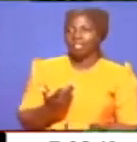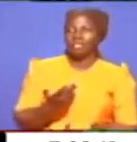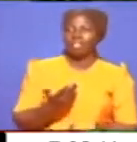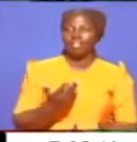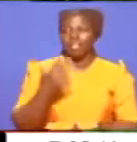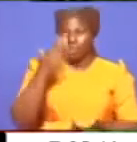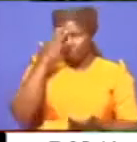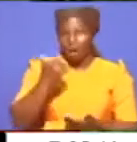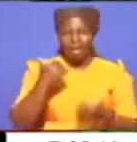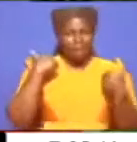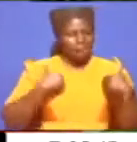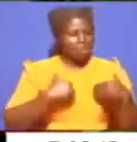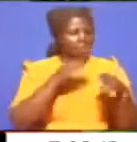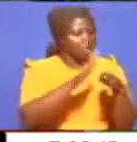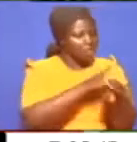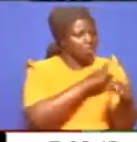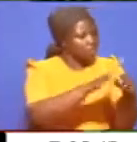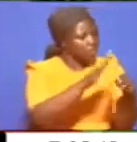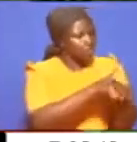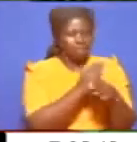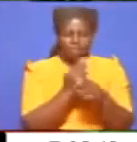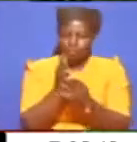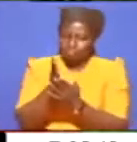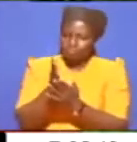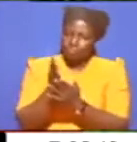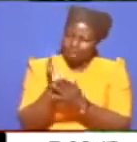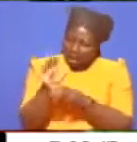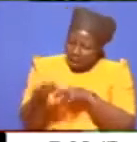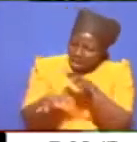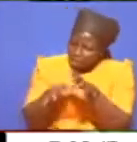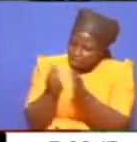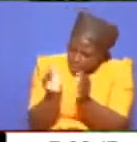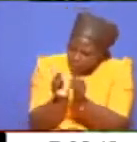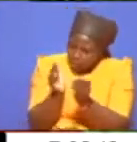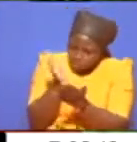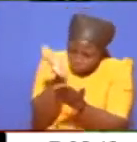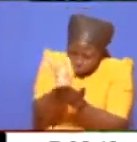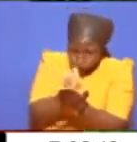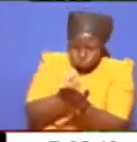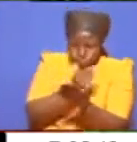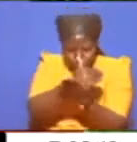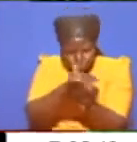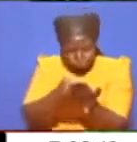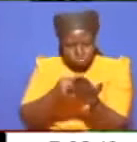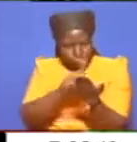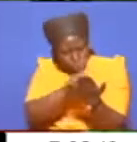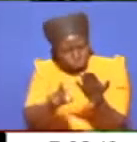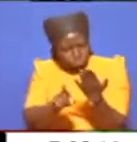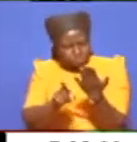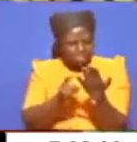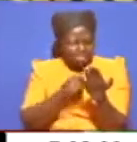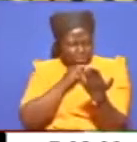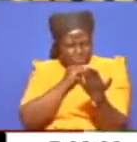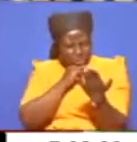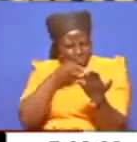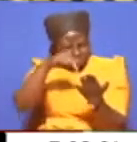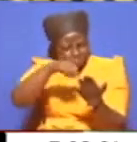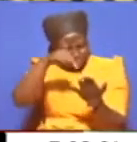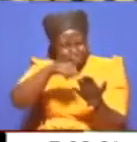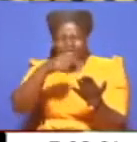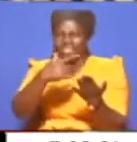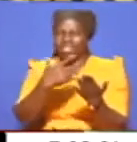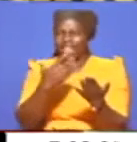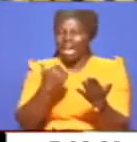busy dissecting small animals and really being inquisitive and wondering what lies beneath the skin.